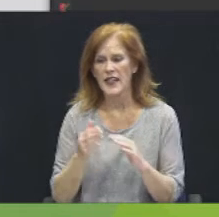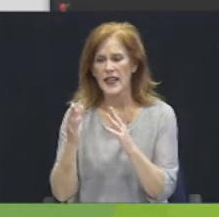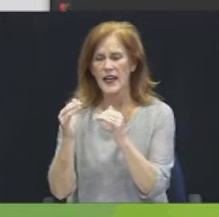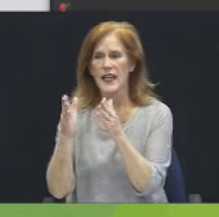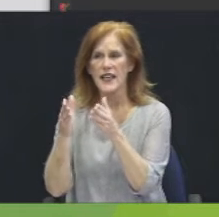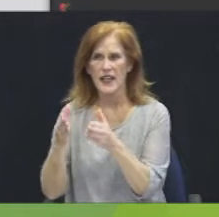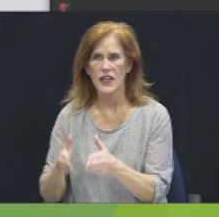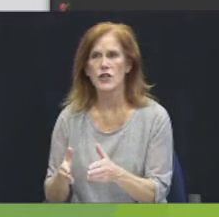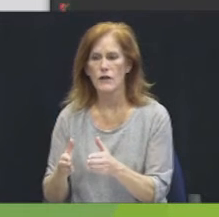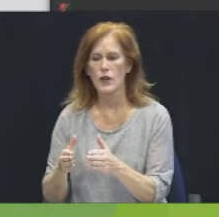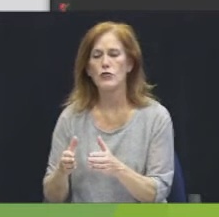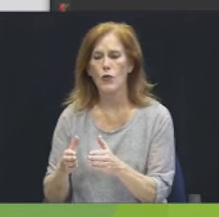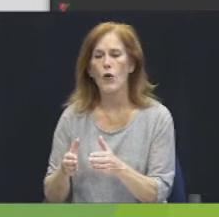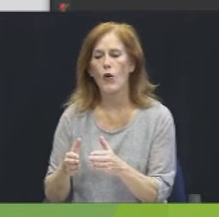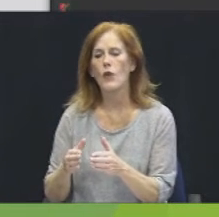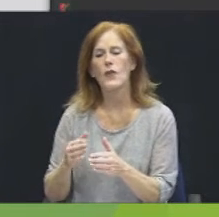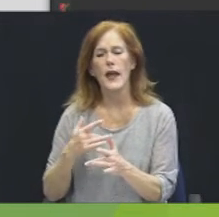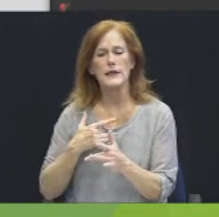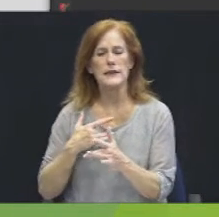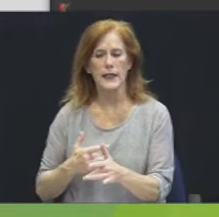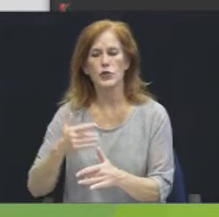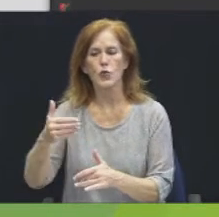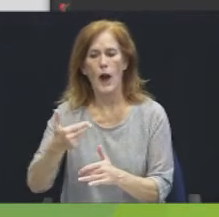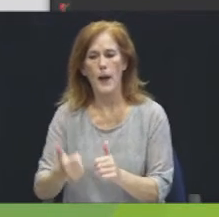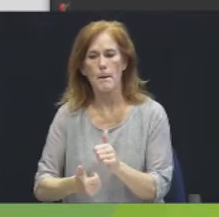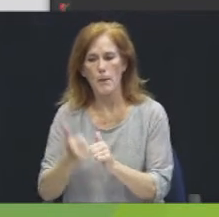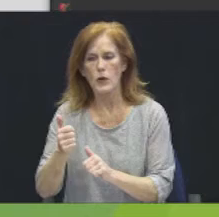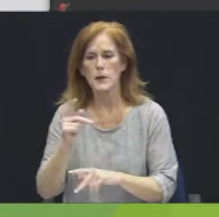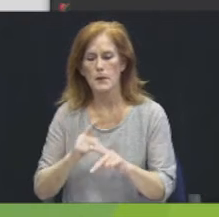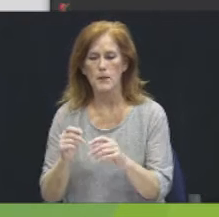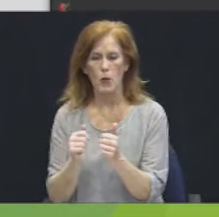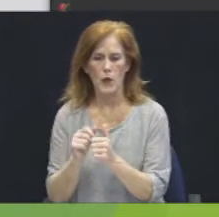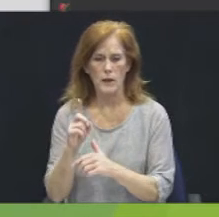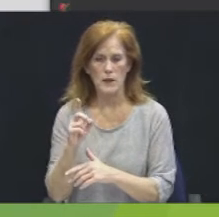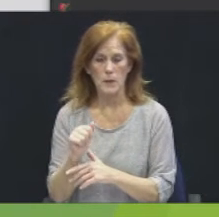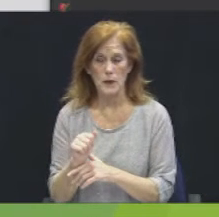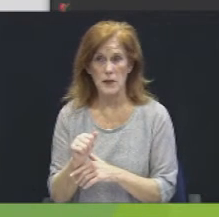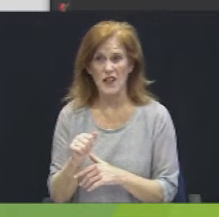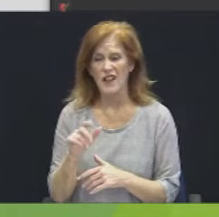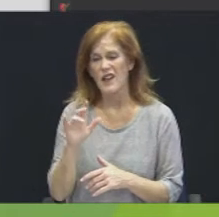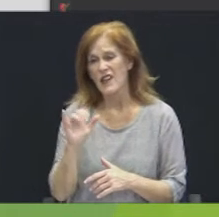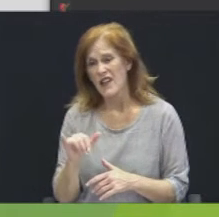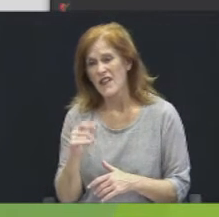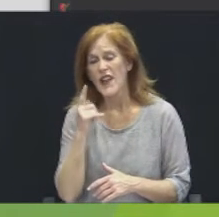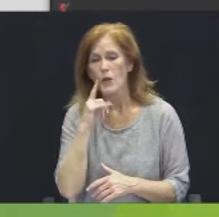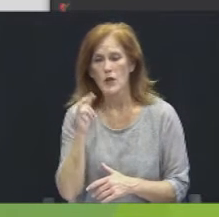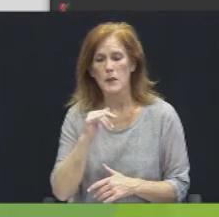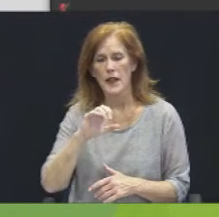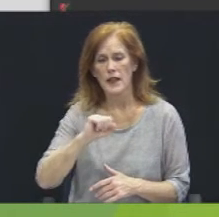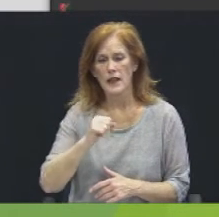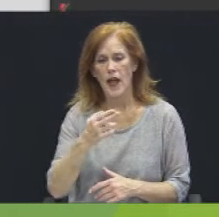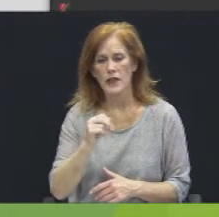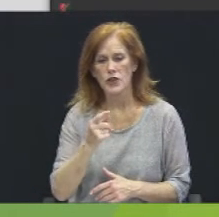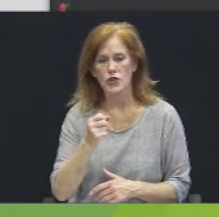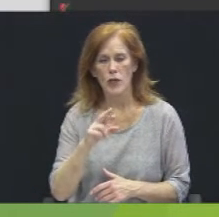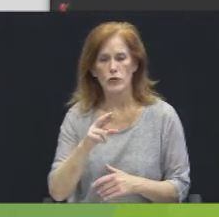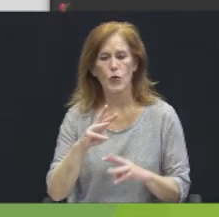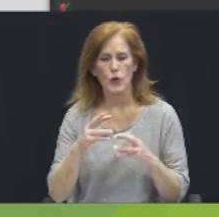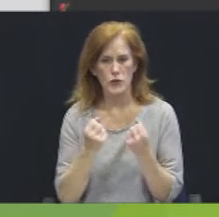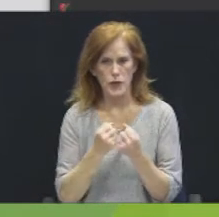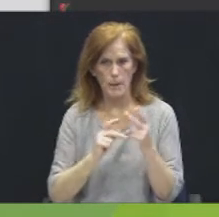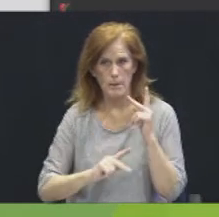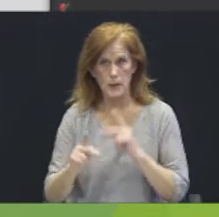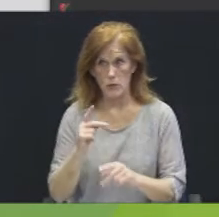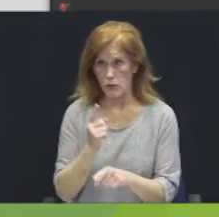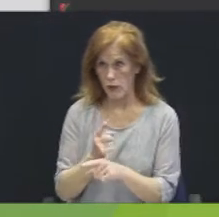that primarily hires people with disabilities. So these would most likely be your sheltered workshop individuals. And right